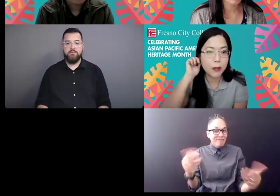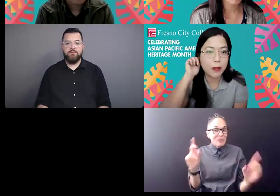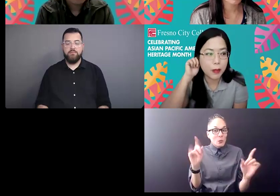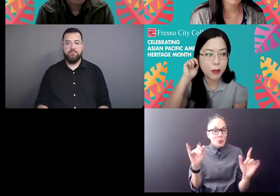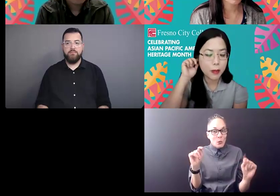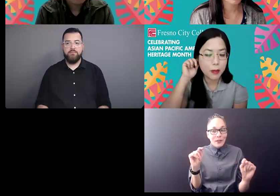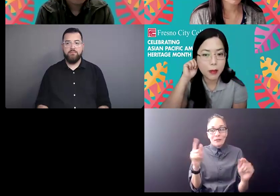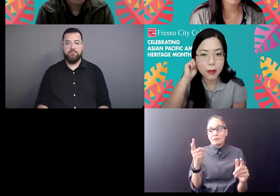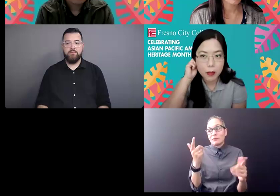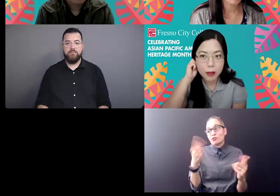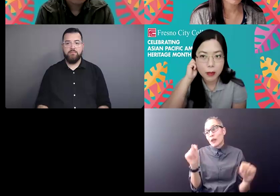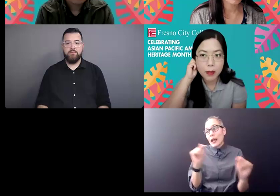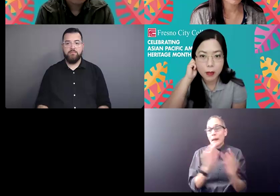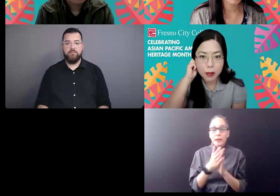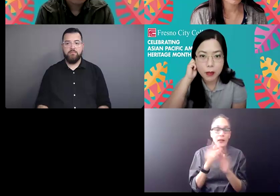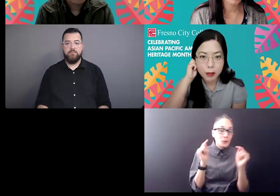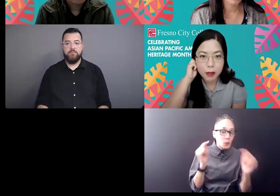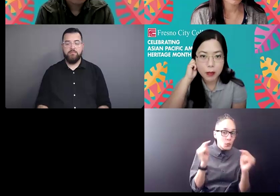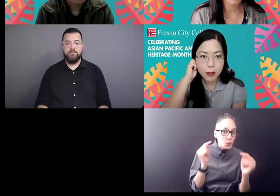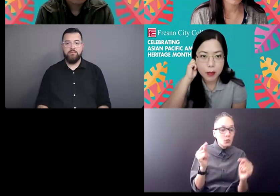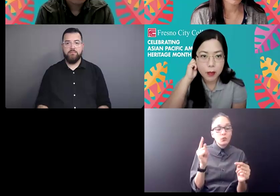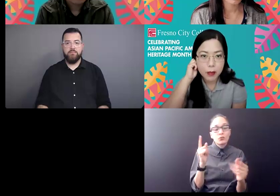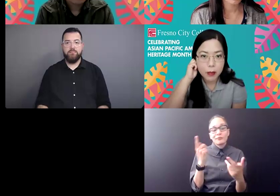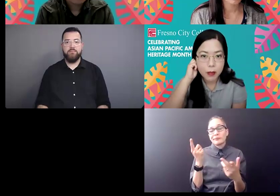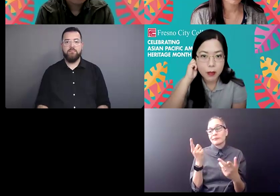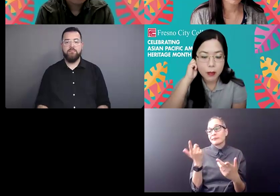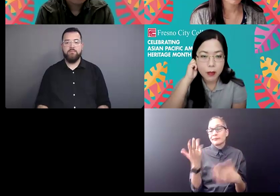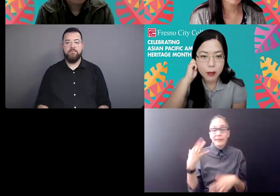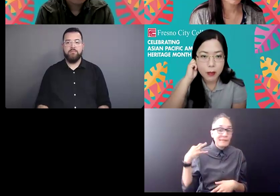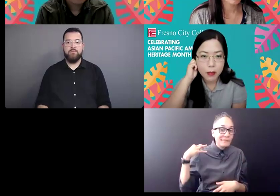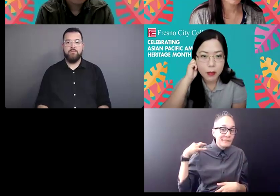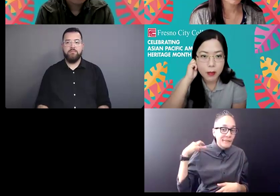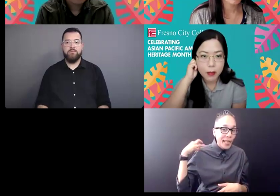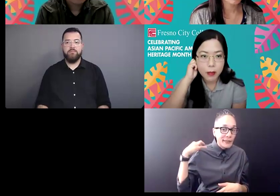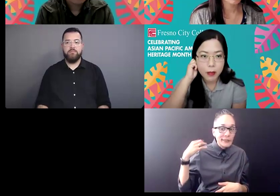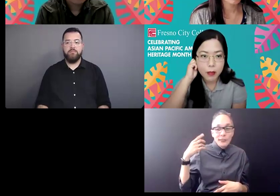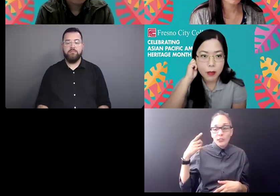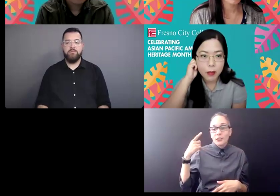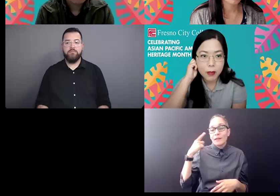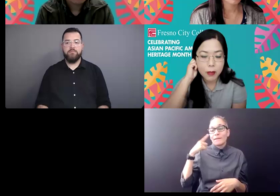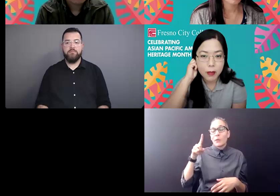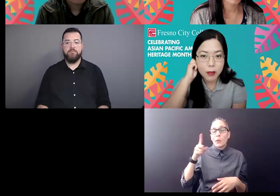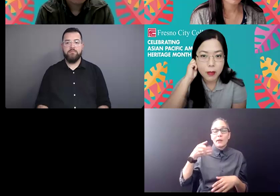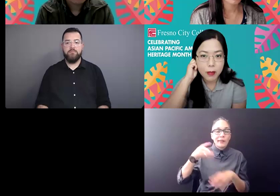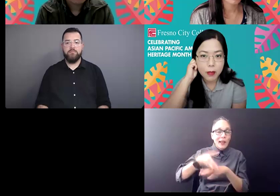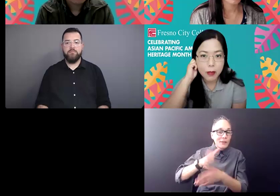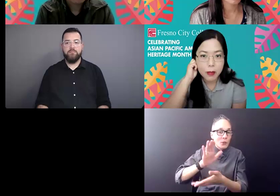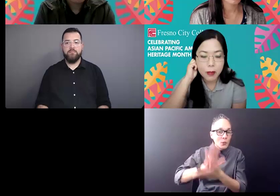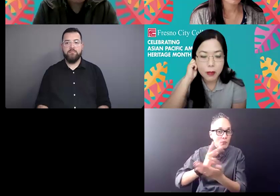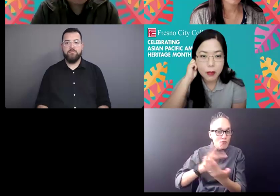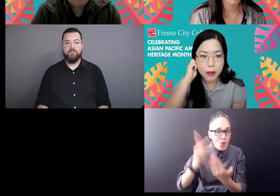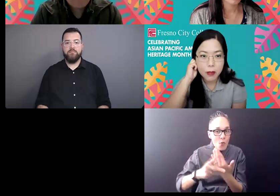becoming a tutor or just volunteering for like an after-school program